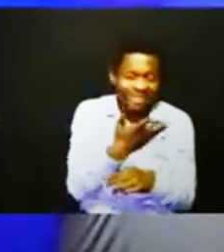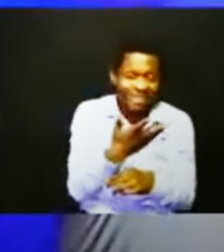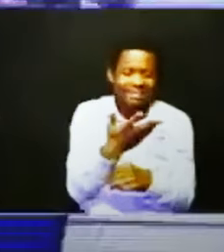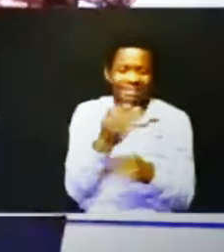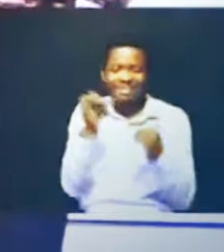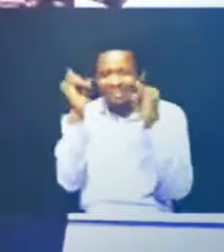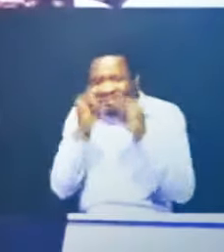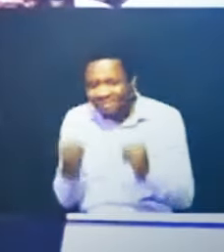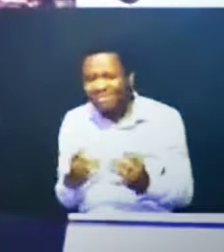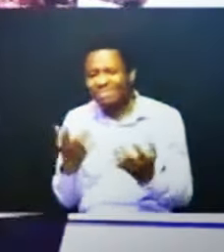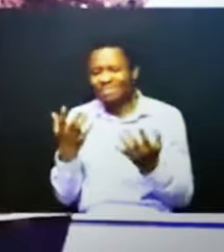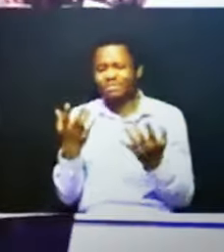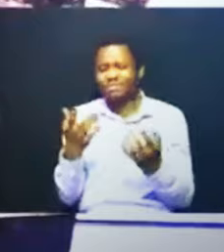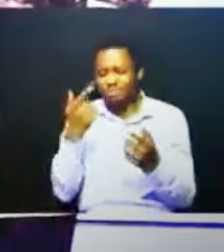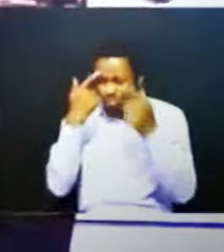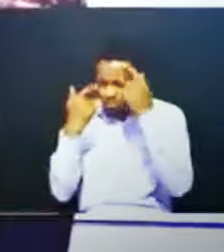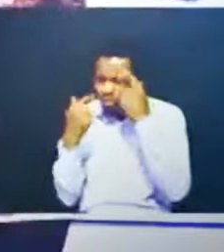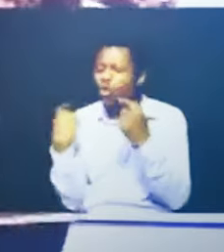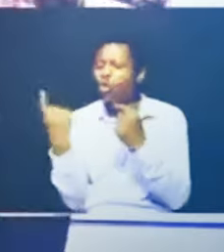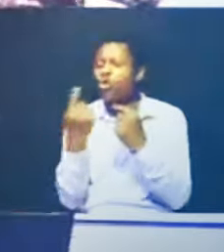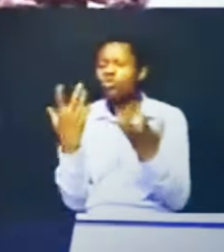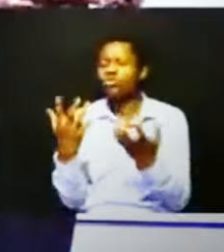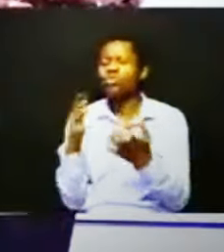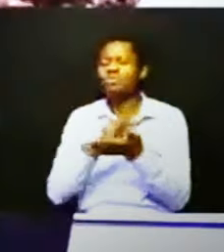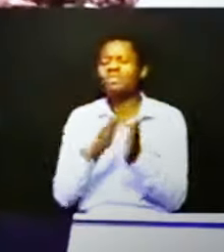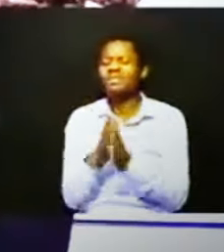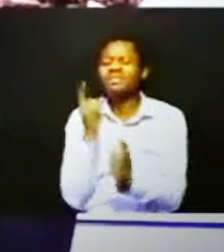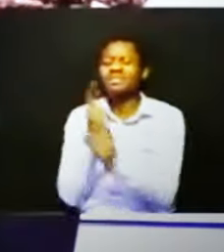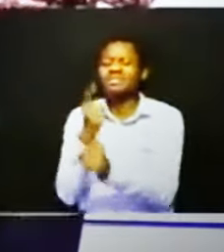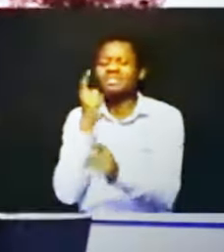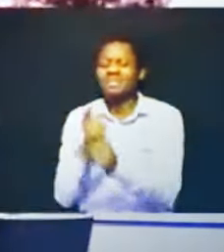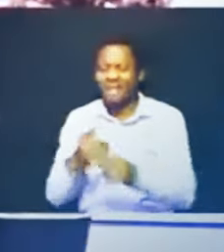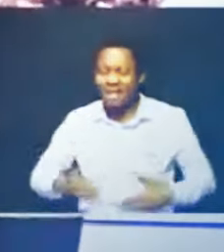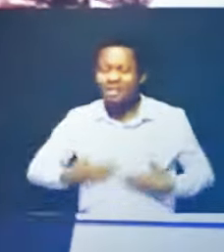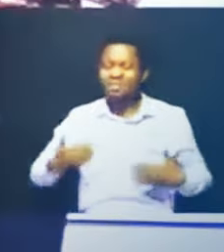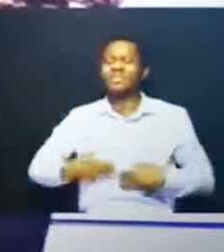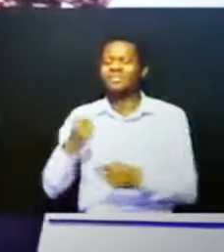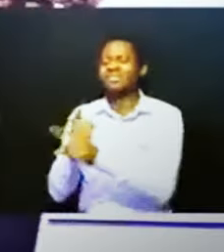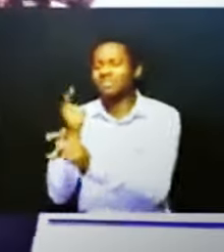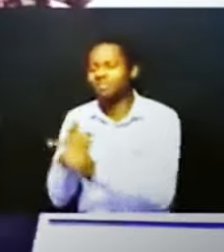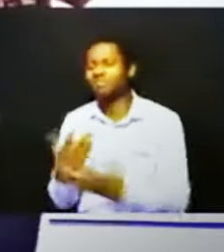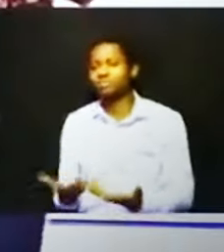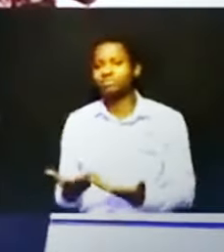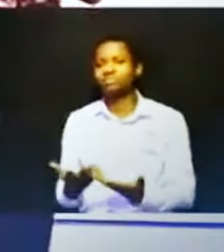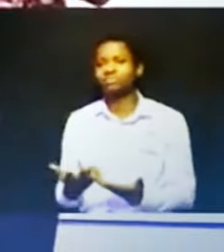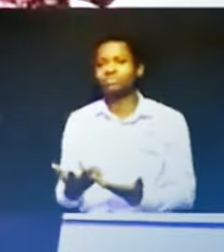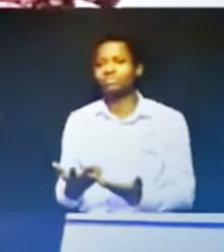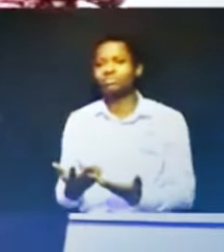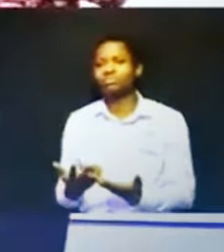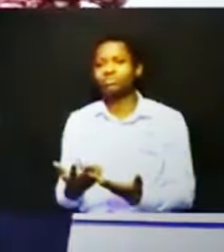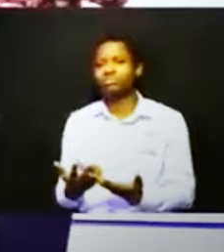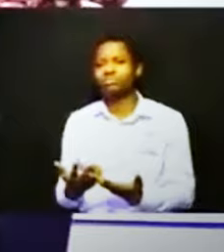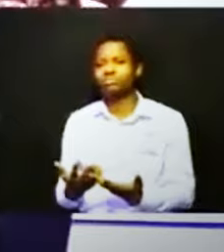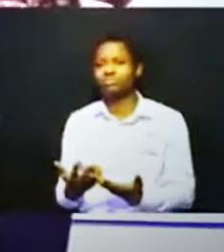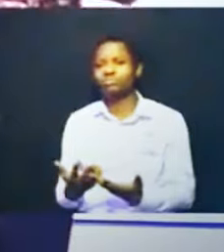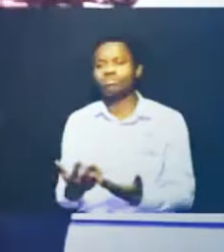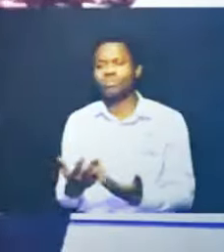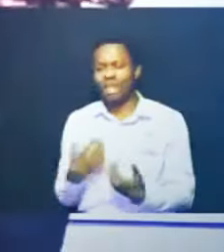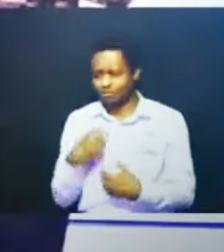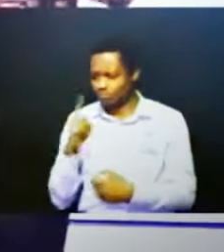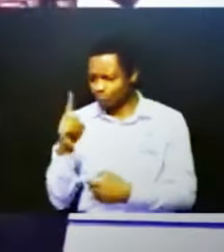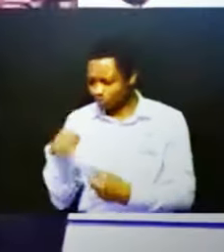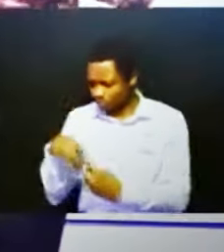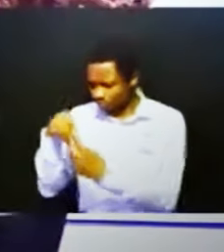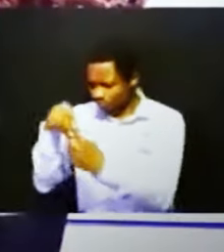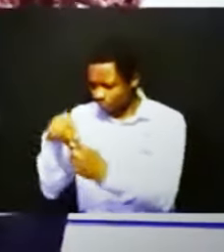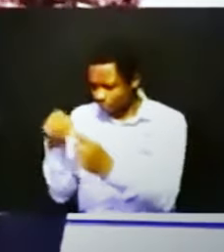wo kwa kosom abosom isan se biribia mu no no wo hwehwe se no ma ebeko ye ama wo. A particular god called Baal. Na we